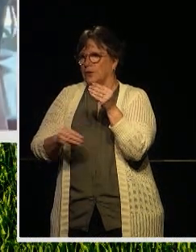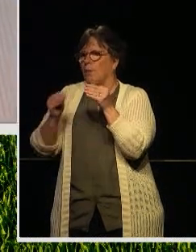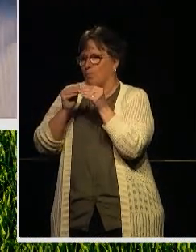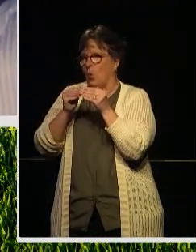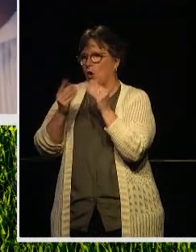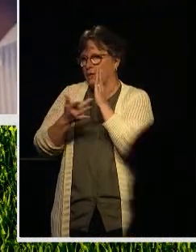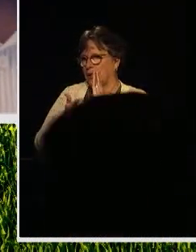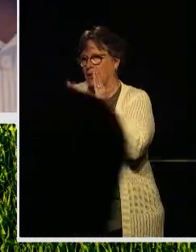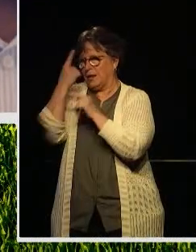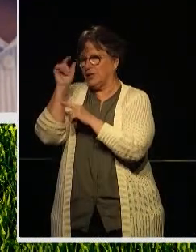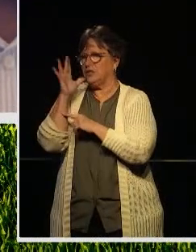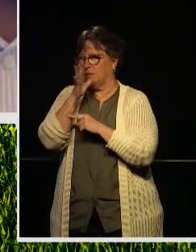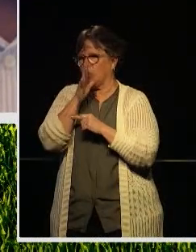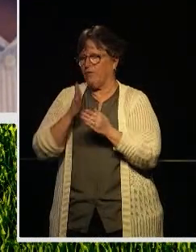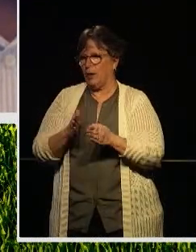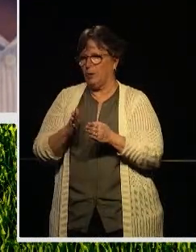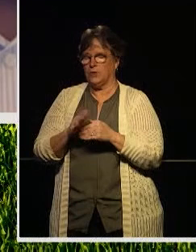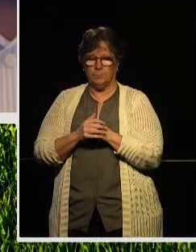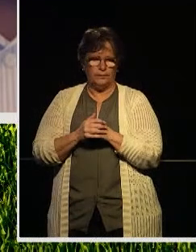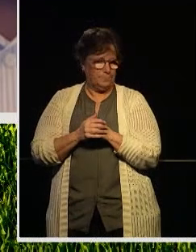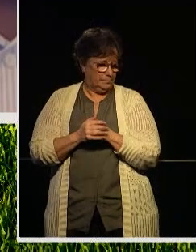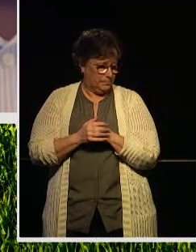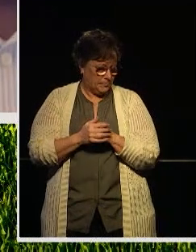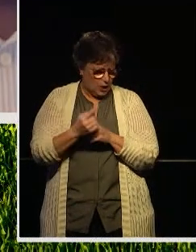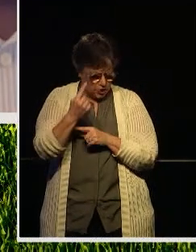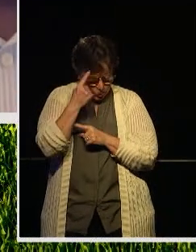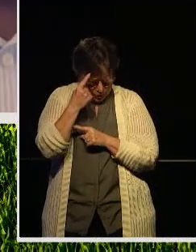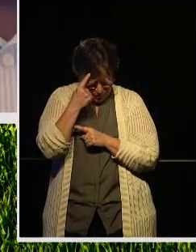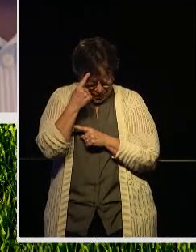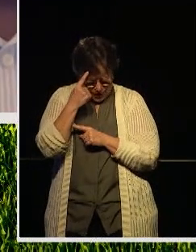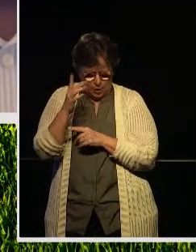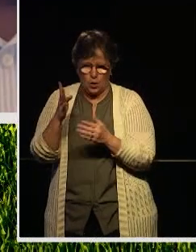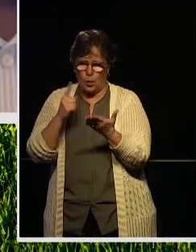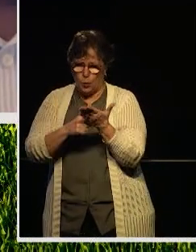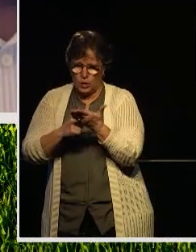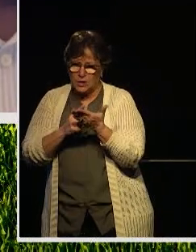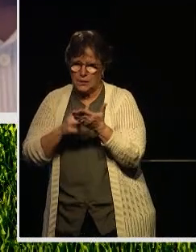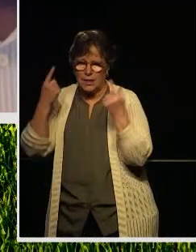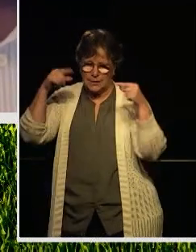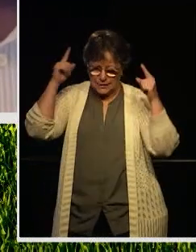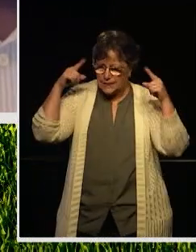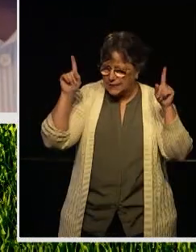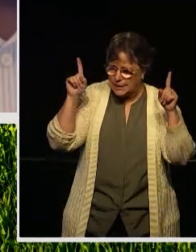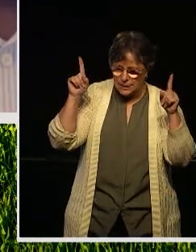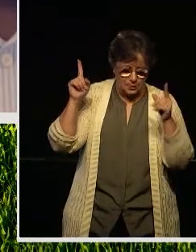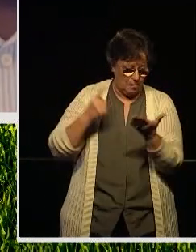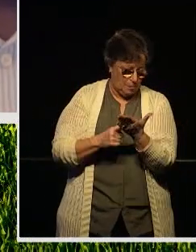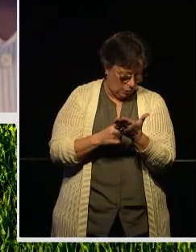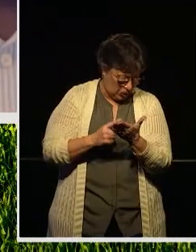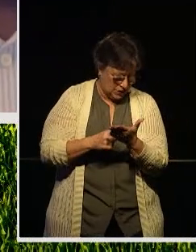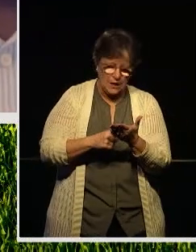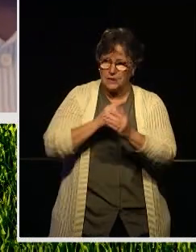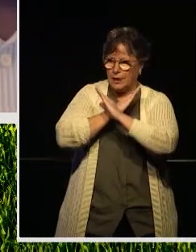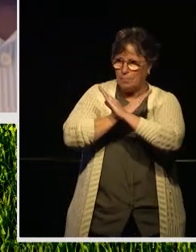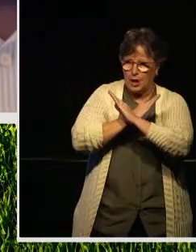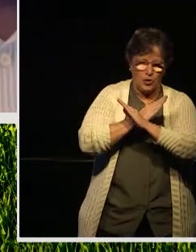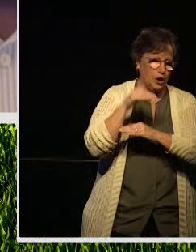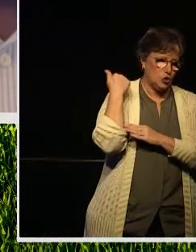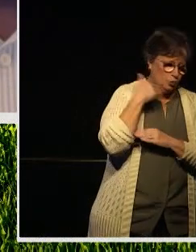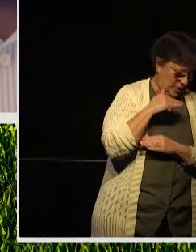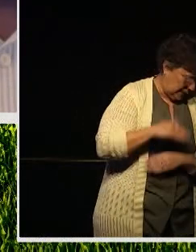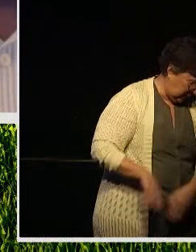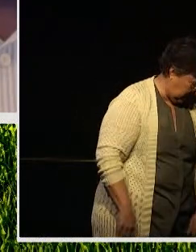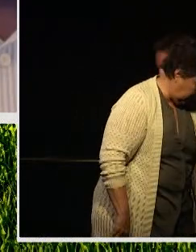right? Excellent. So we were talking about successes, but we also talked a little bit about barriers. So we talked about risk, you talk about